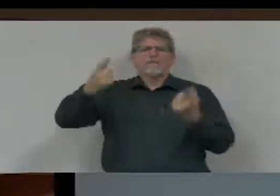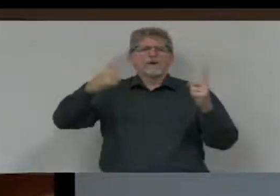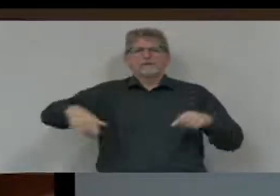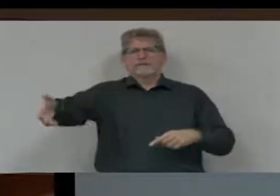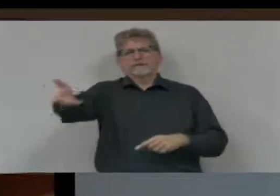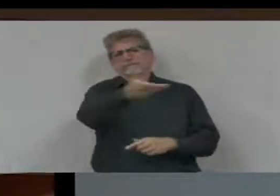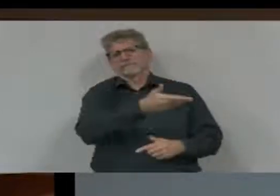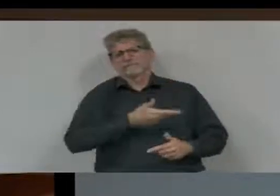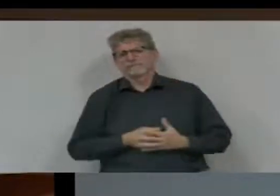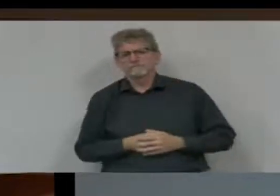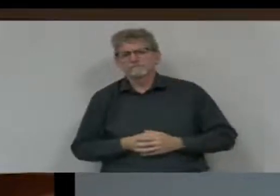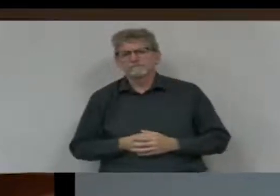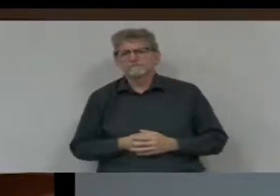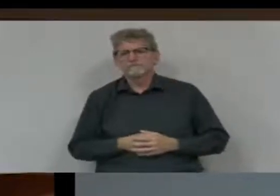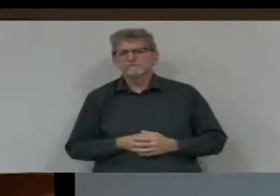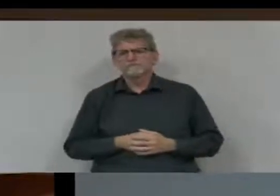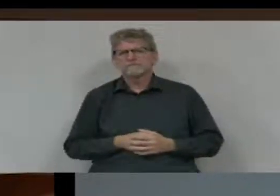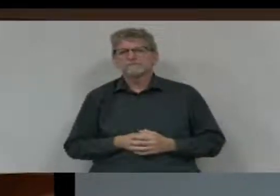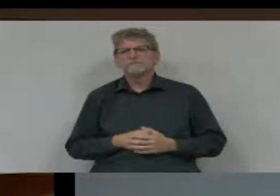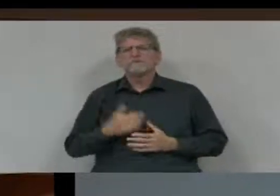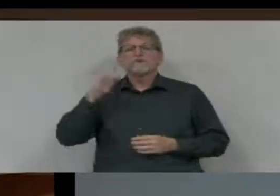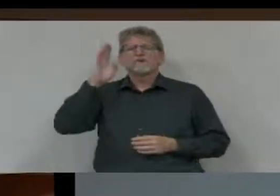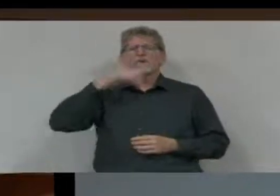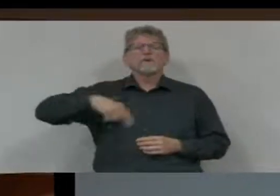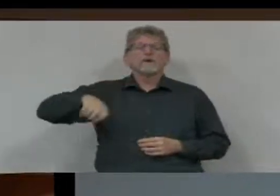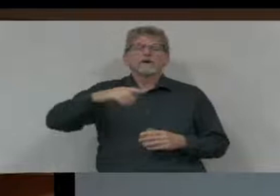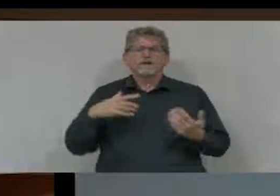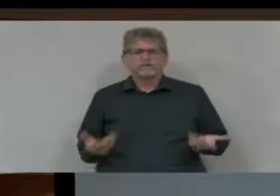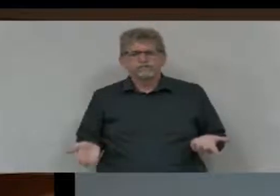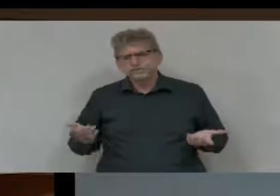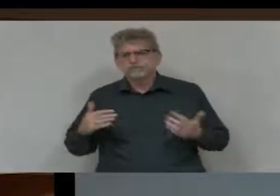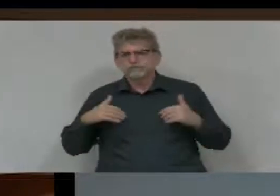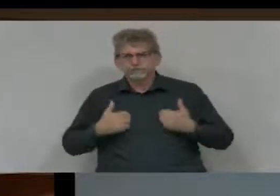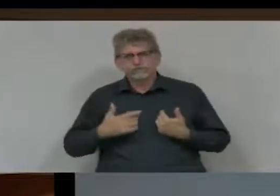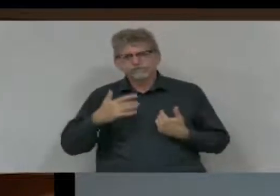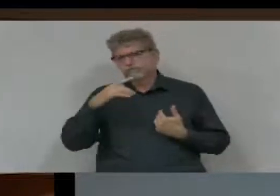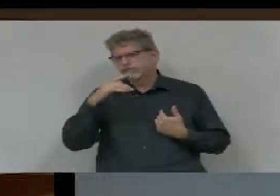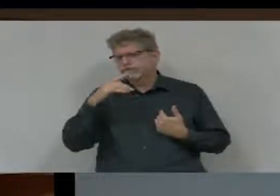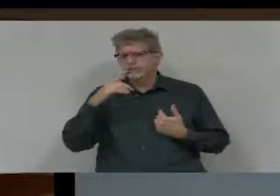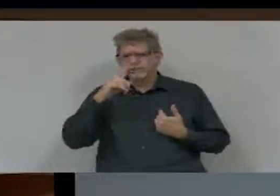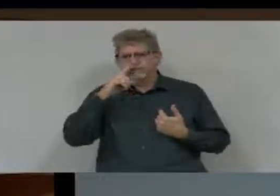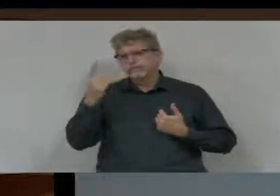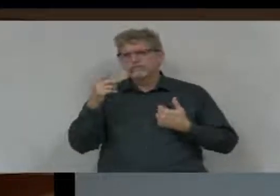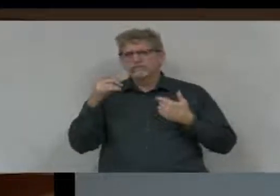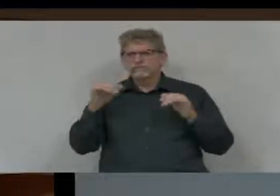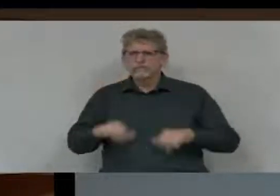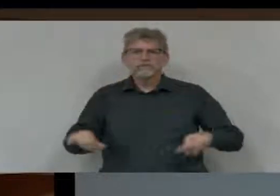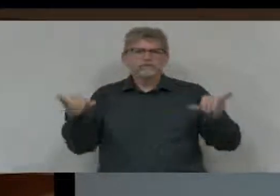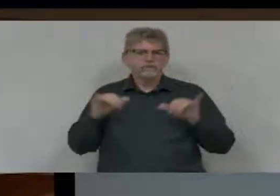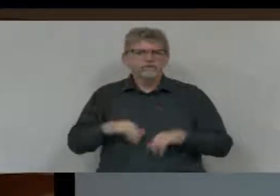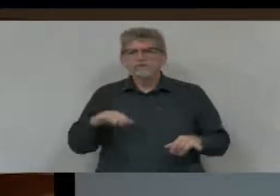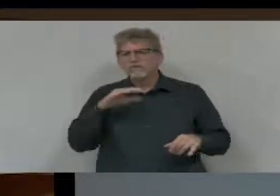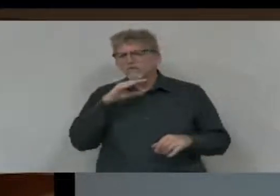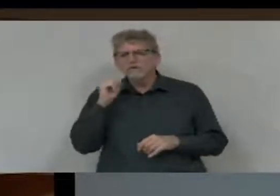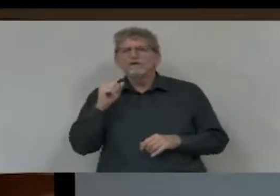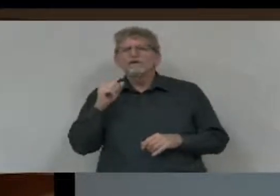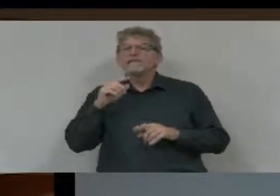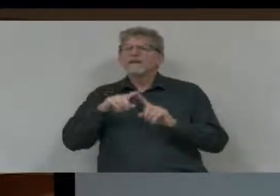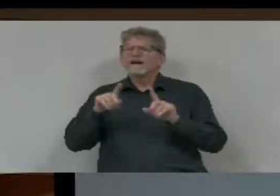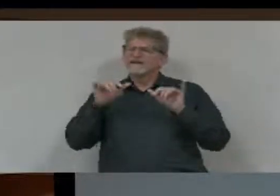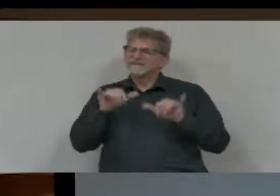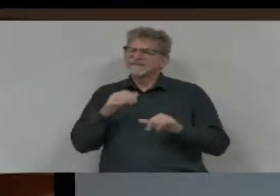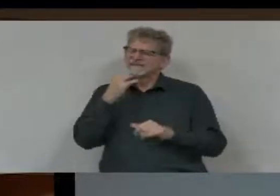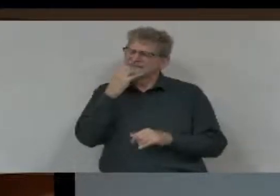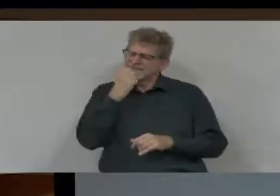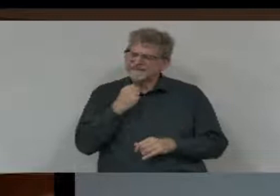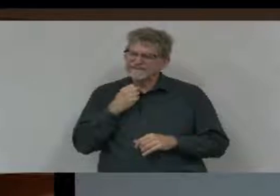I know that many of us have pandemic fatigue, but our actions really do matter in the fight against COVID-19. Remember to continue wearing